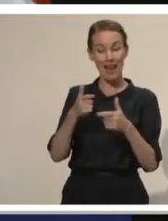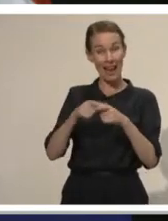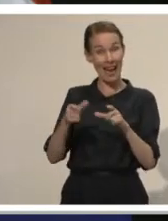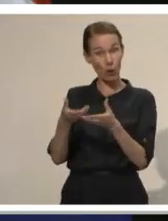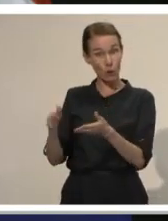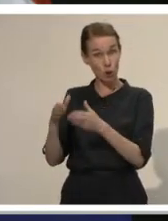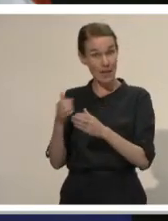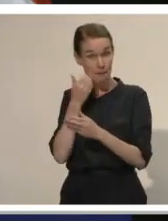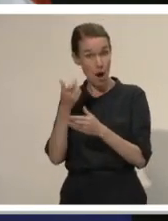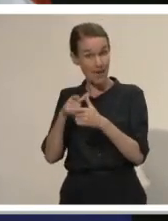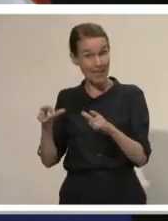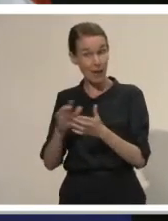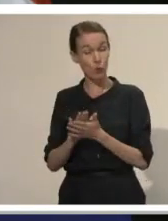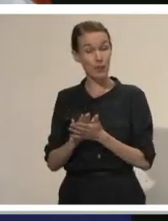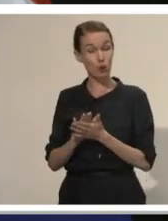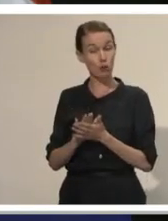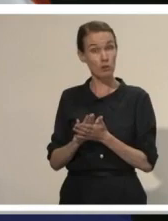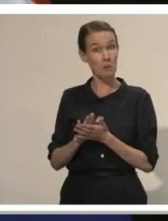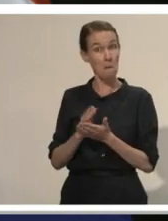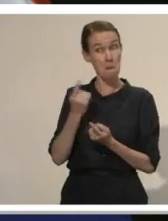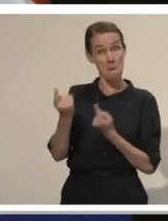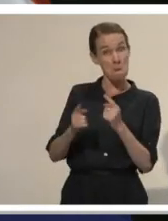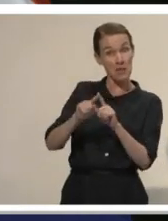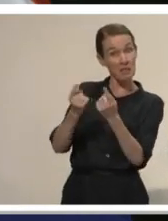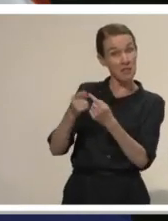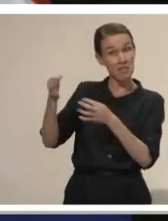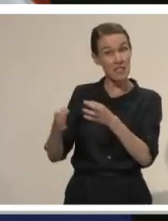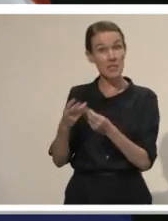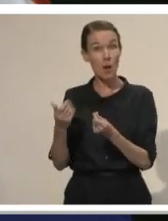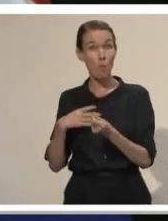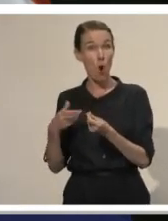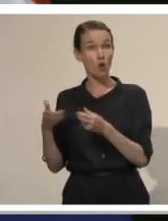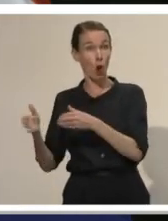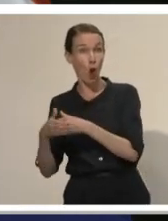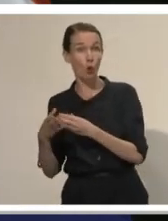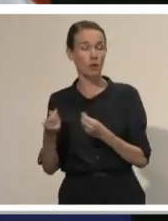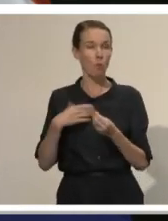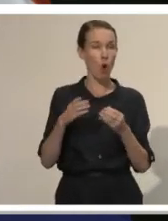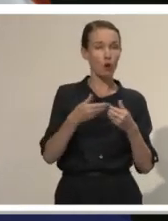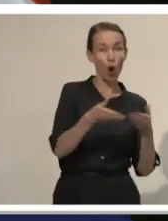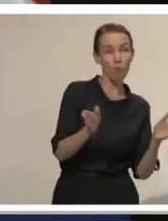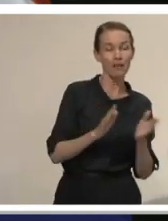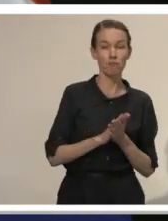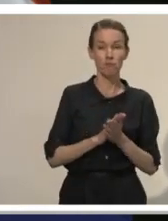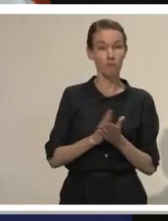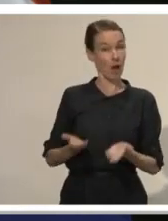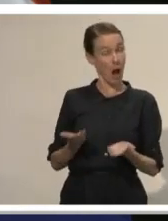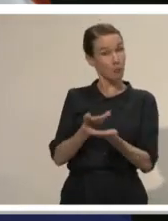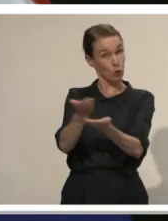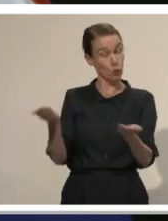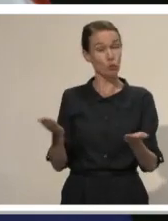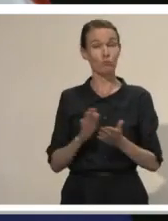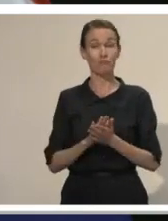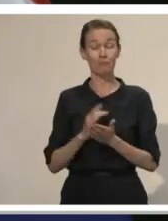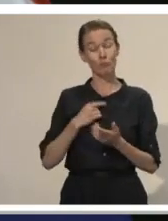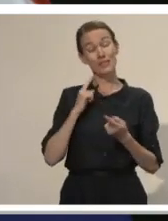And we trust them to make those decisions. Of course, our overarching message is still, if you can work and learn from